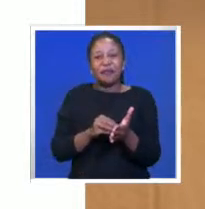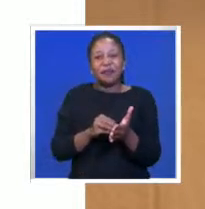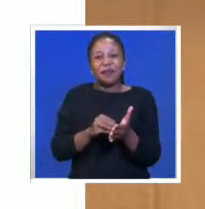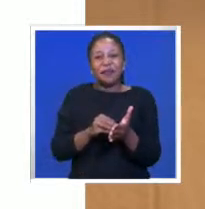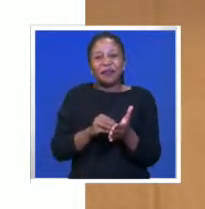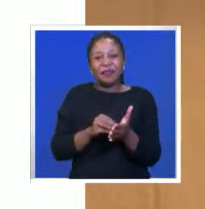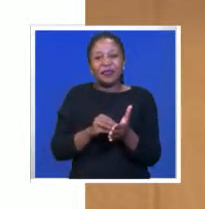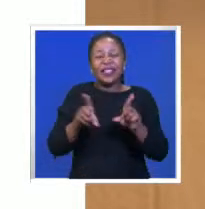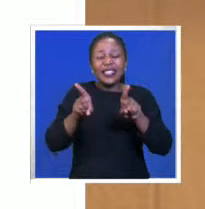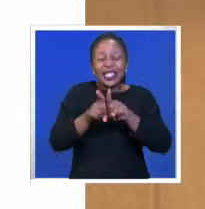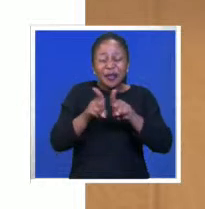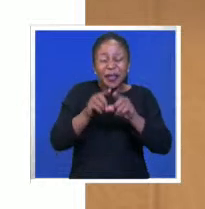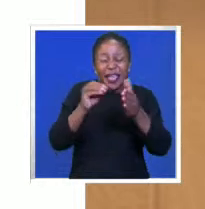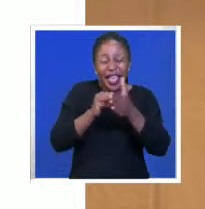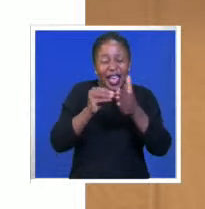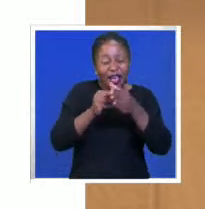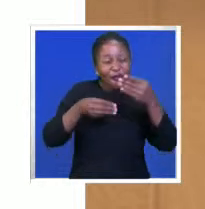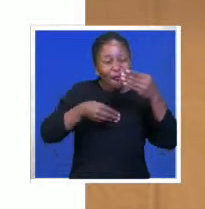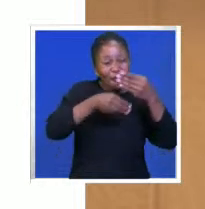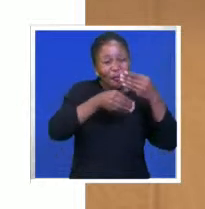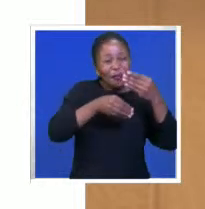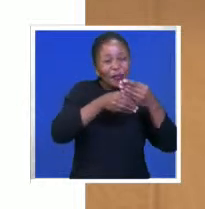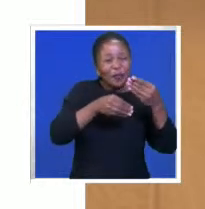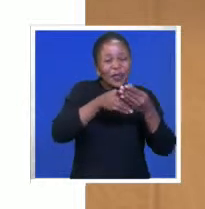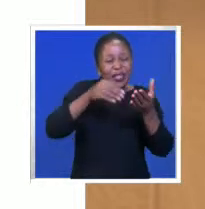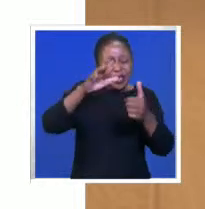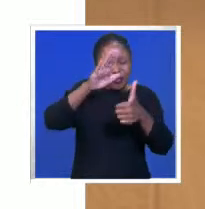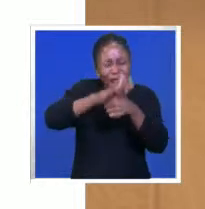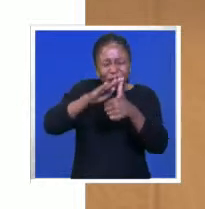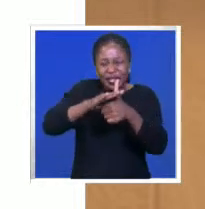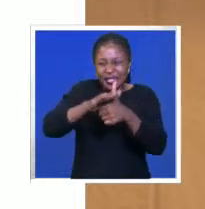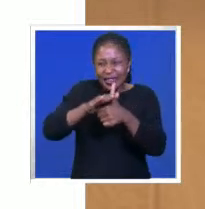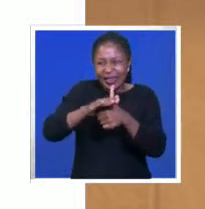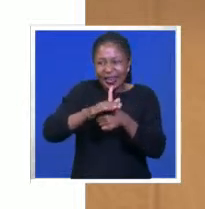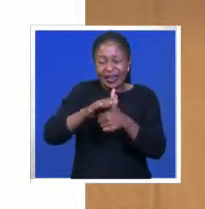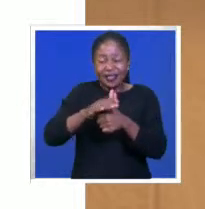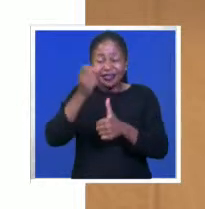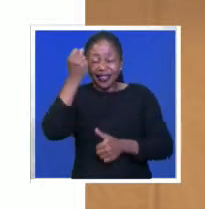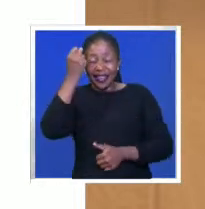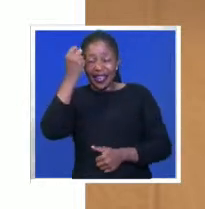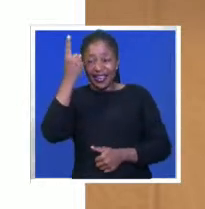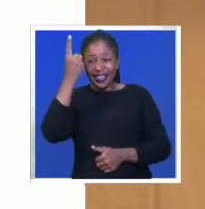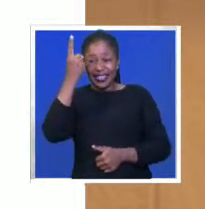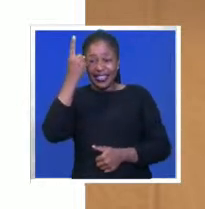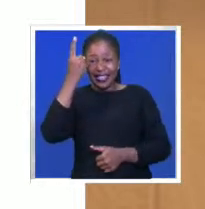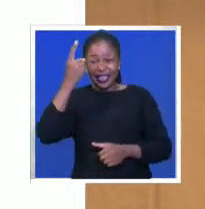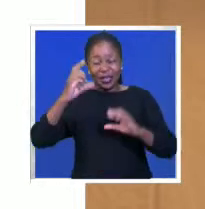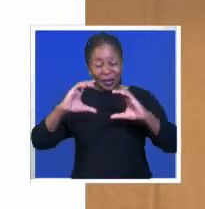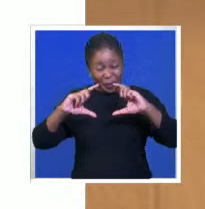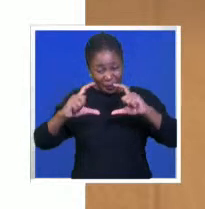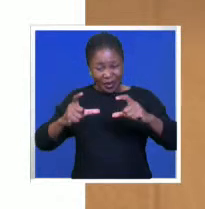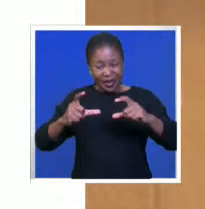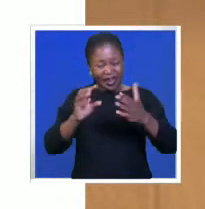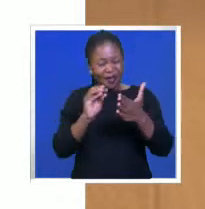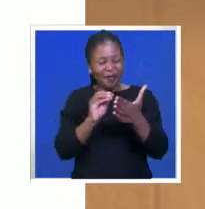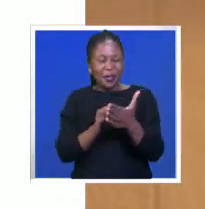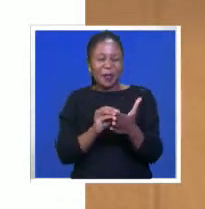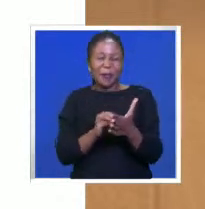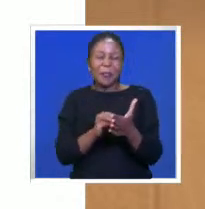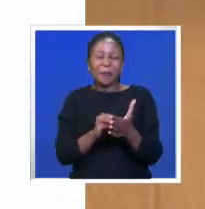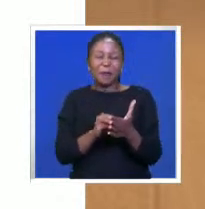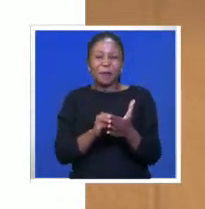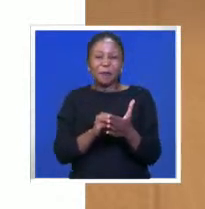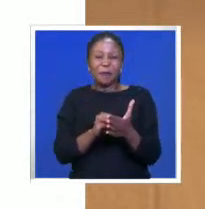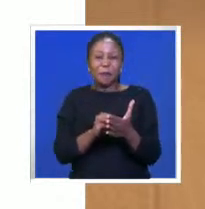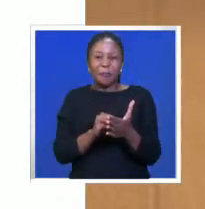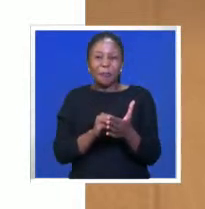we've said there should be ideas in a paragraph. This is the main one. And when we read the paragraph, we will focus on the fact that this is